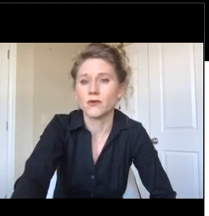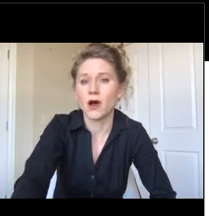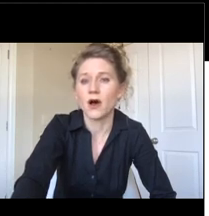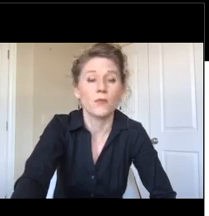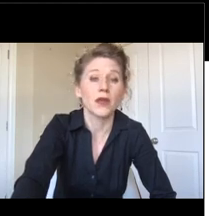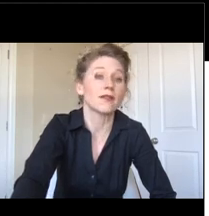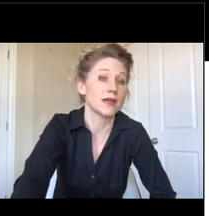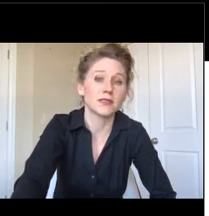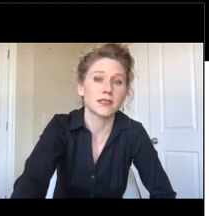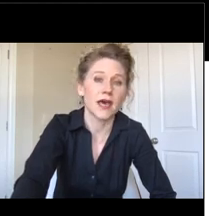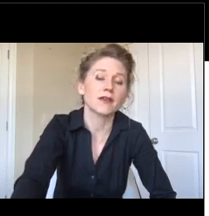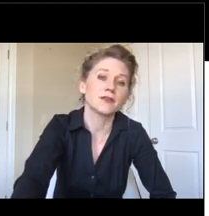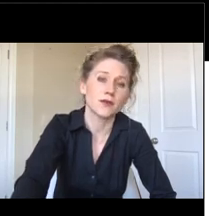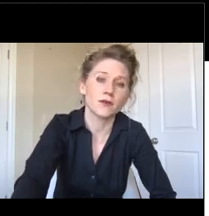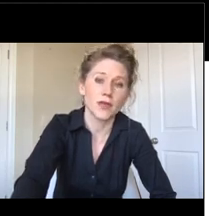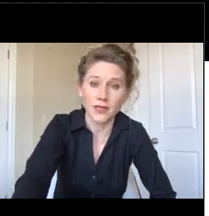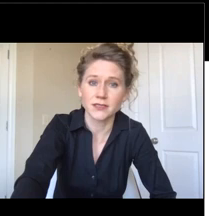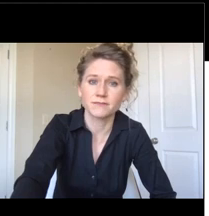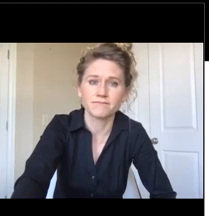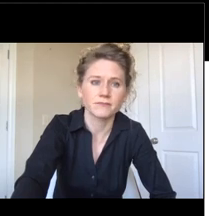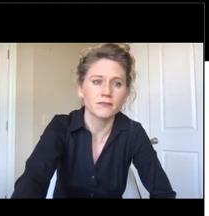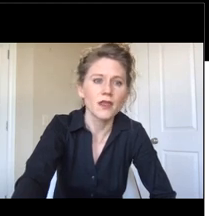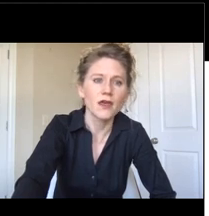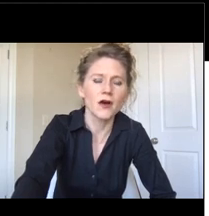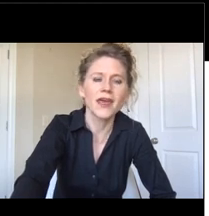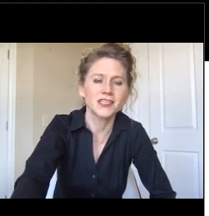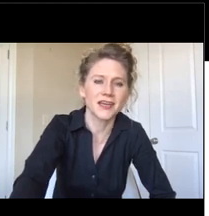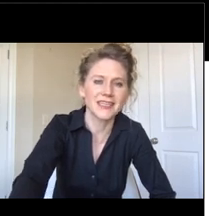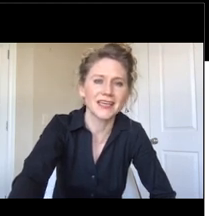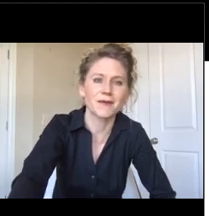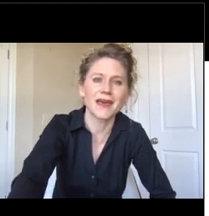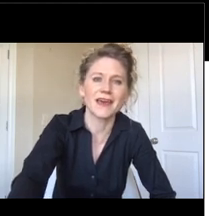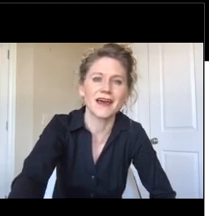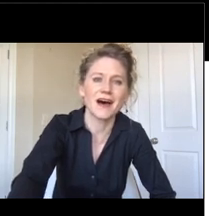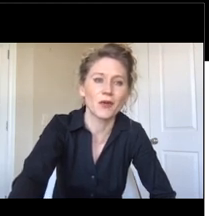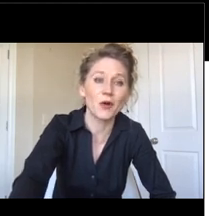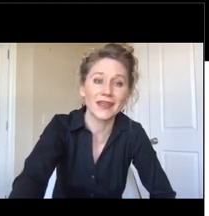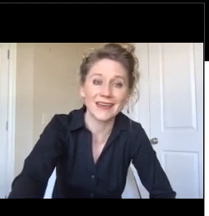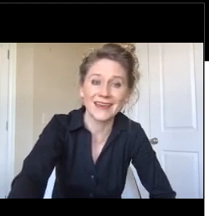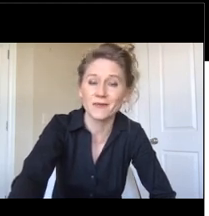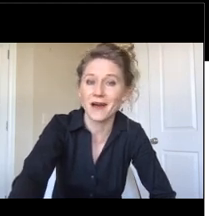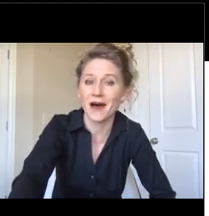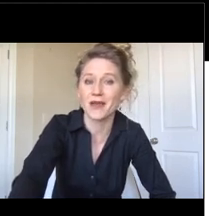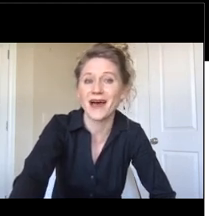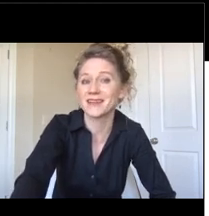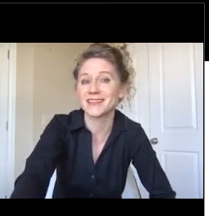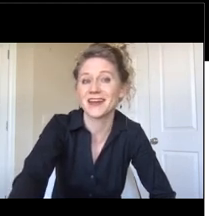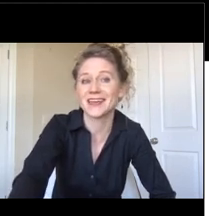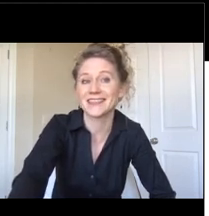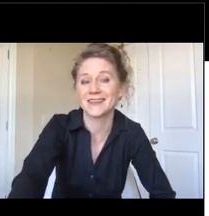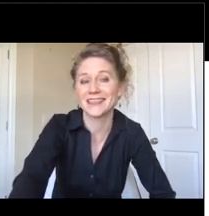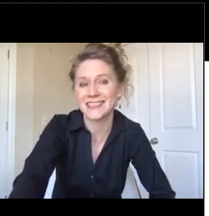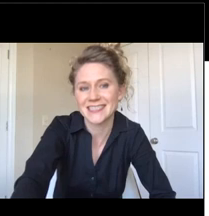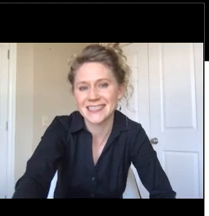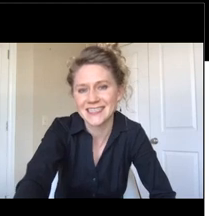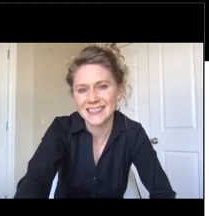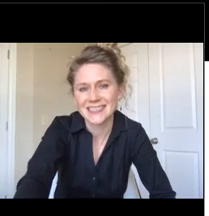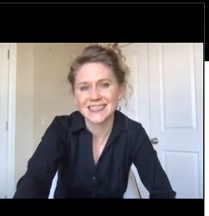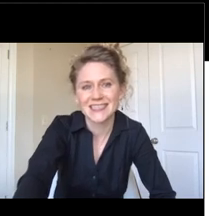to parking lots. Exactly. So, yes. Okay, Jerry, take us away quickly on Palos Verdes